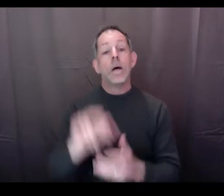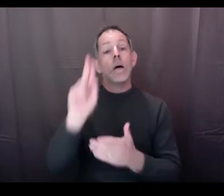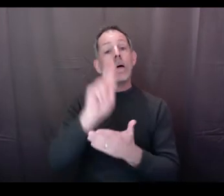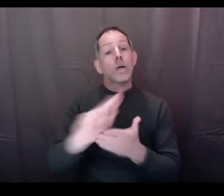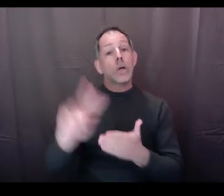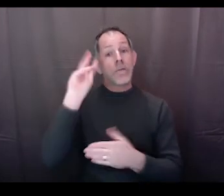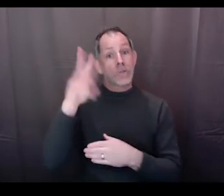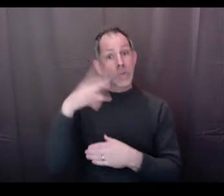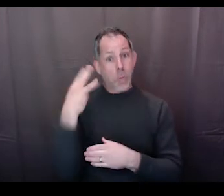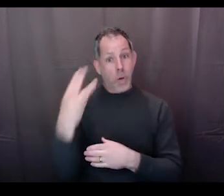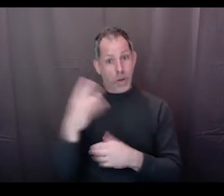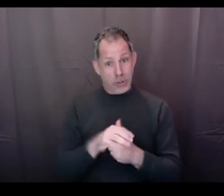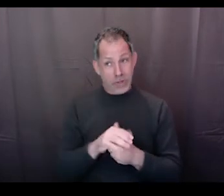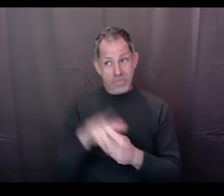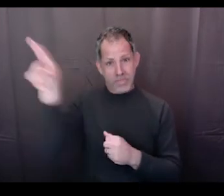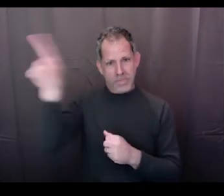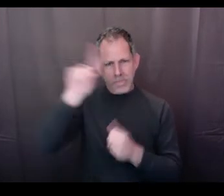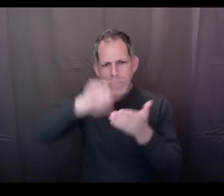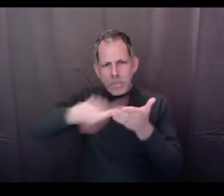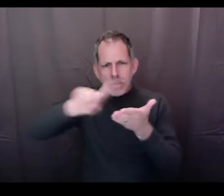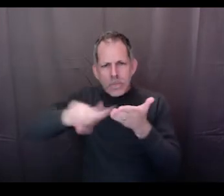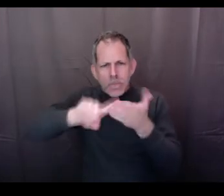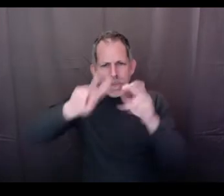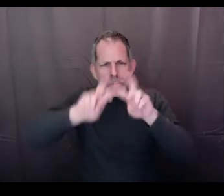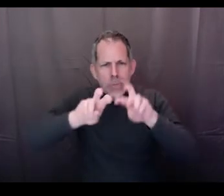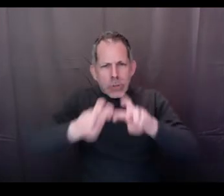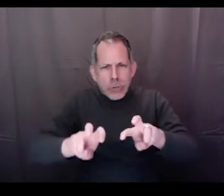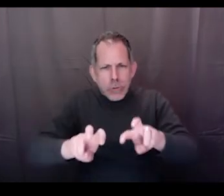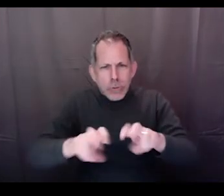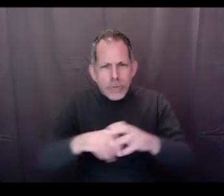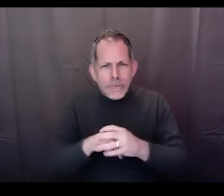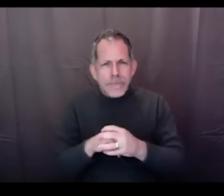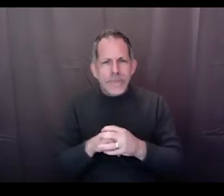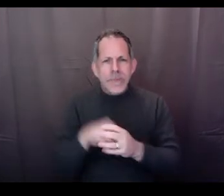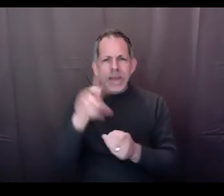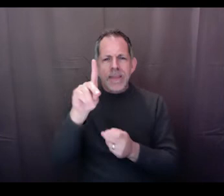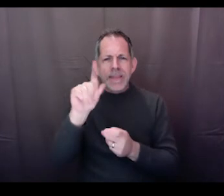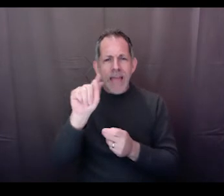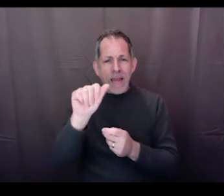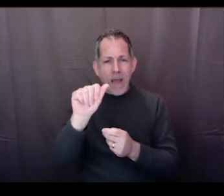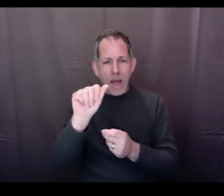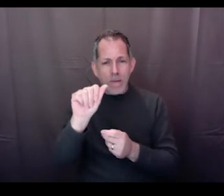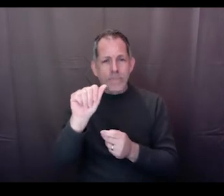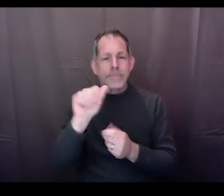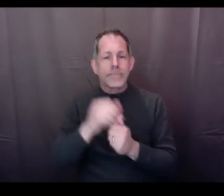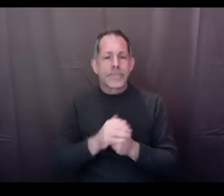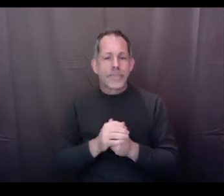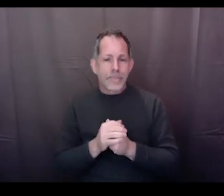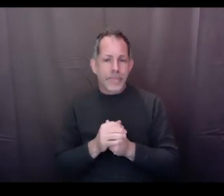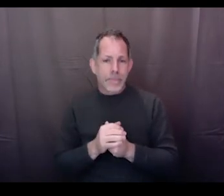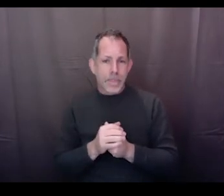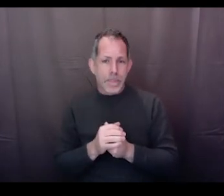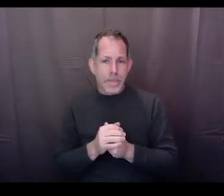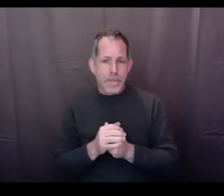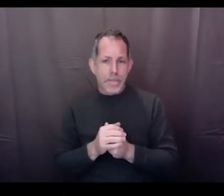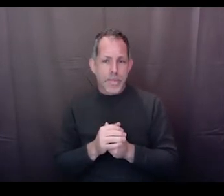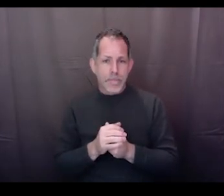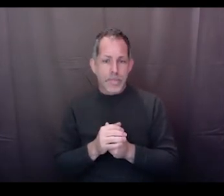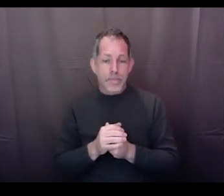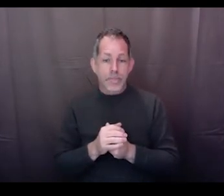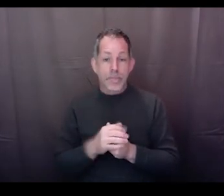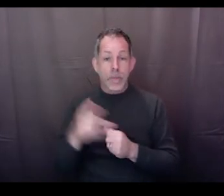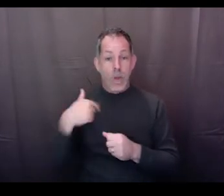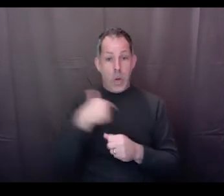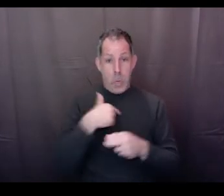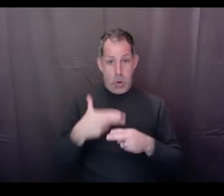or affiliated with the University of Washington, has looked at case report data and has estimated, you'll recall